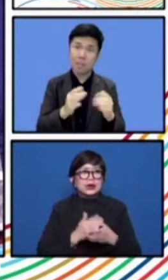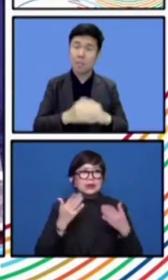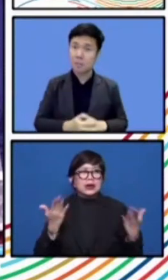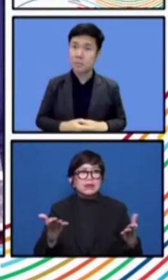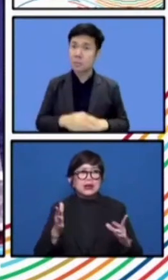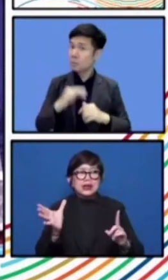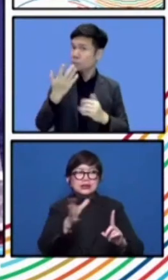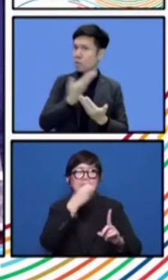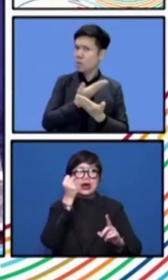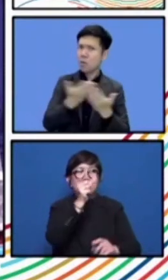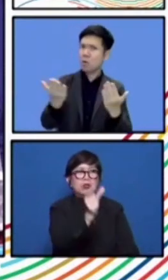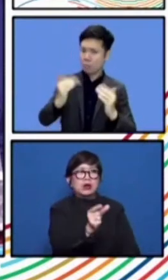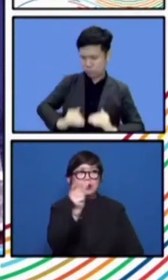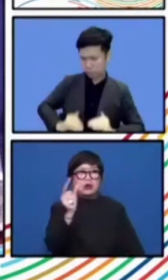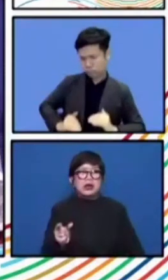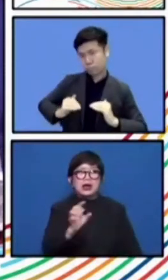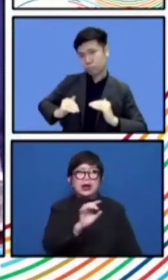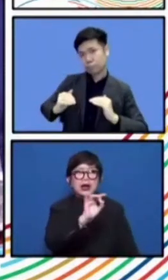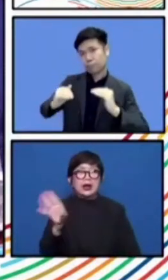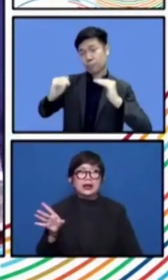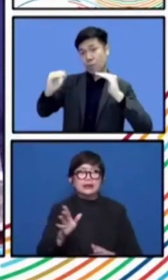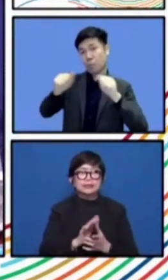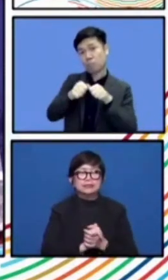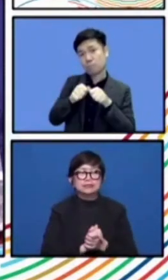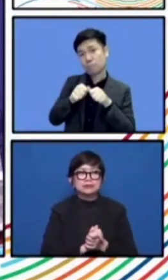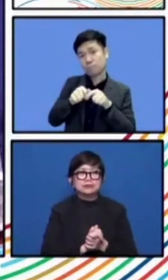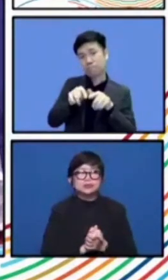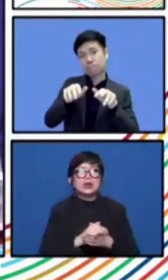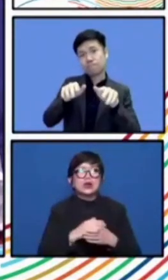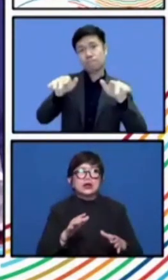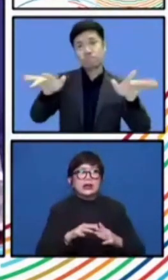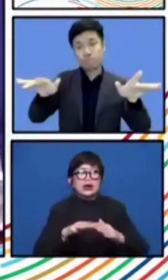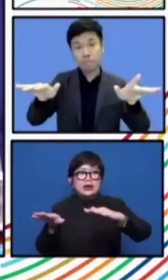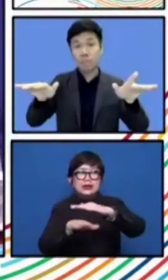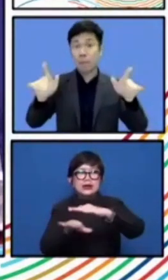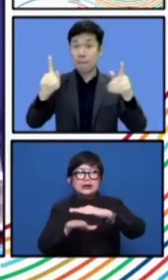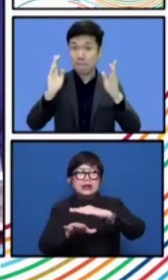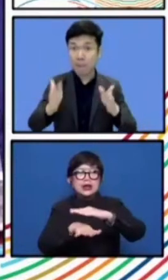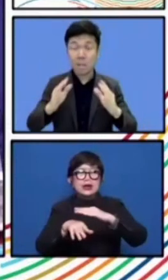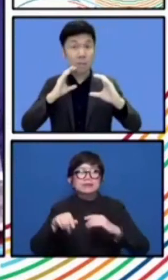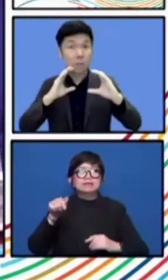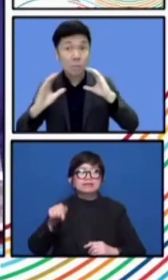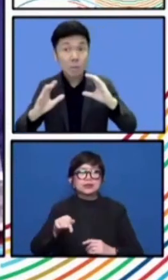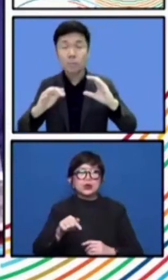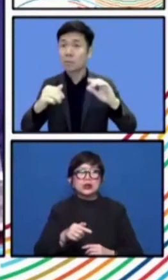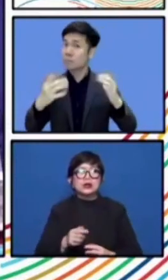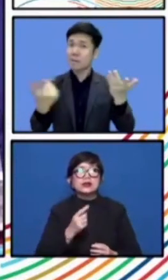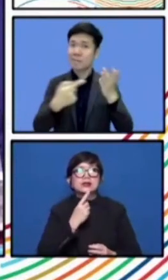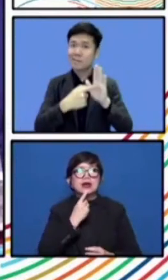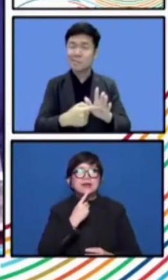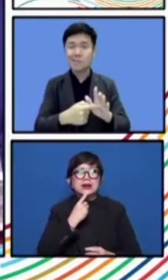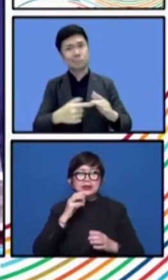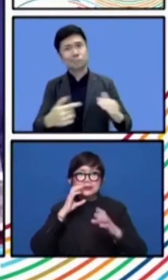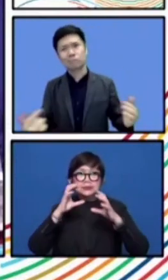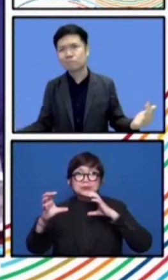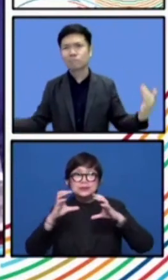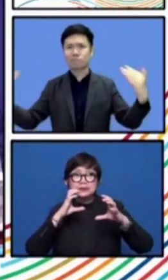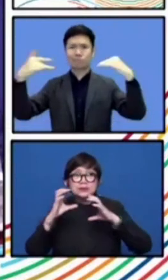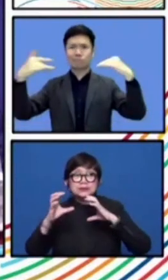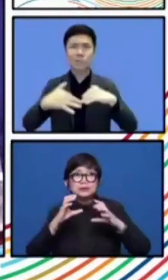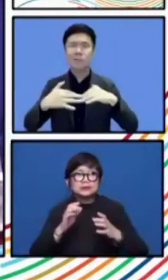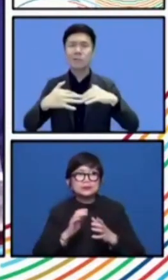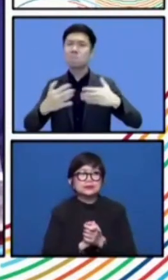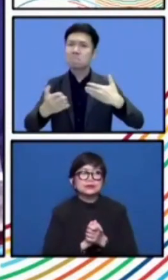is basically about communicating about coming here getting together in spite of our various languages